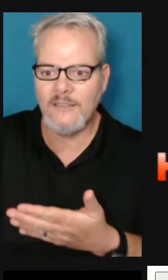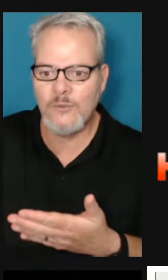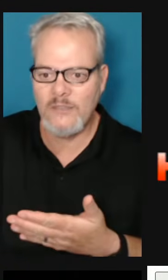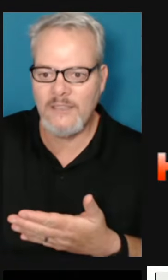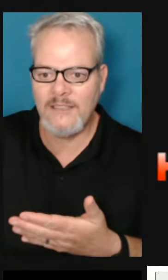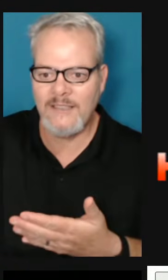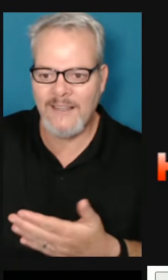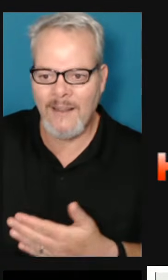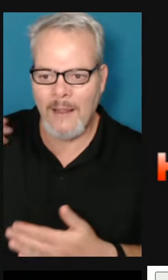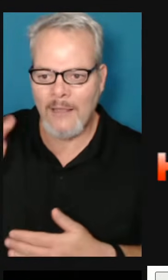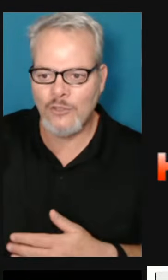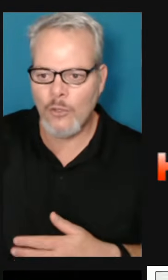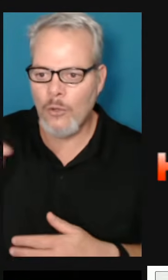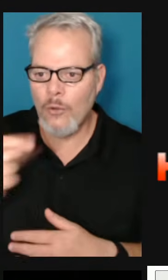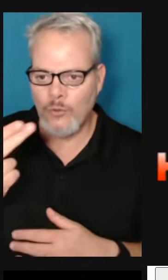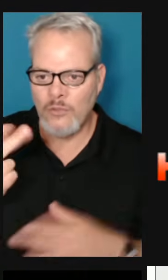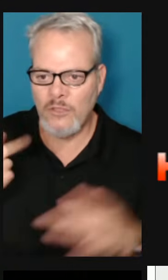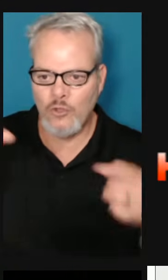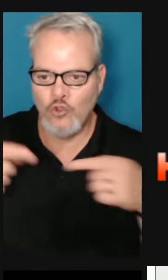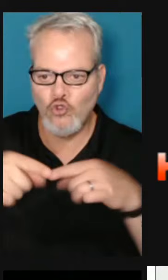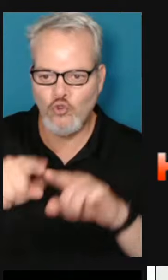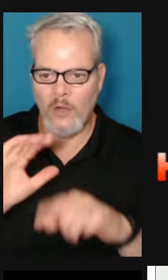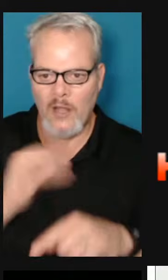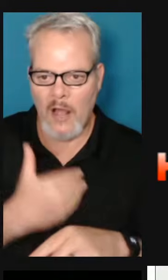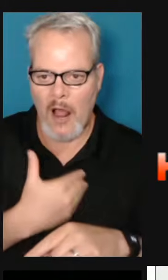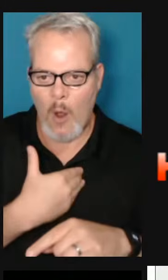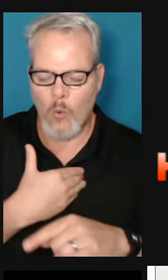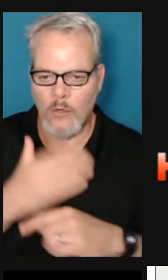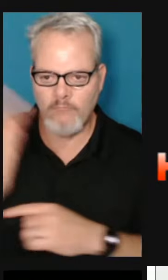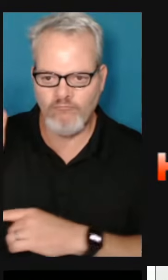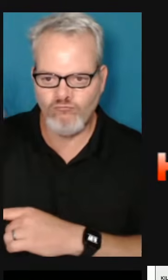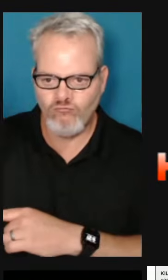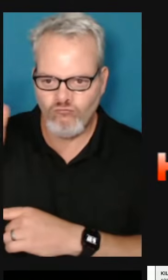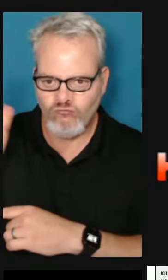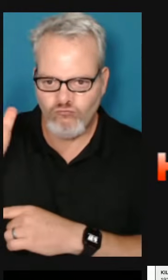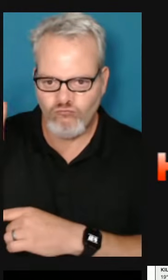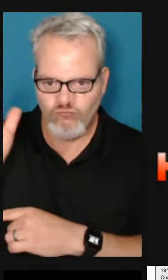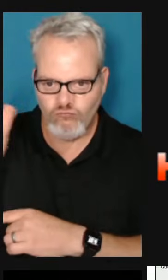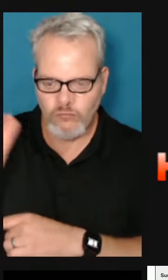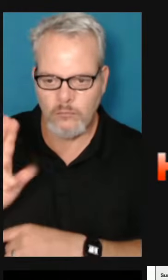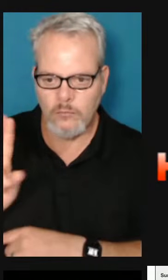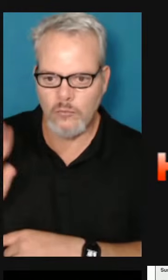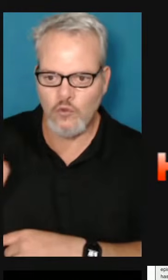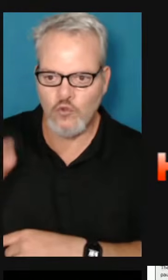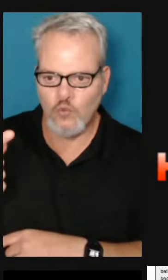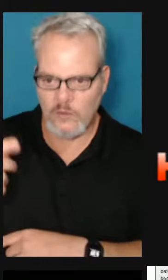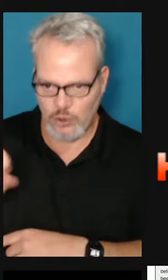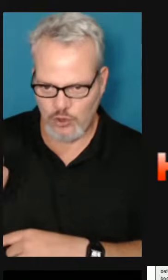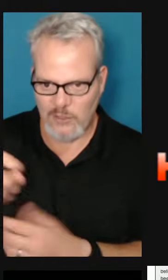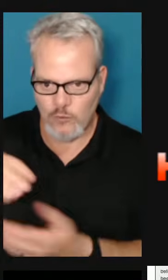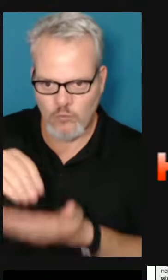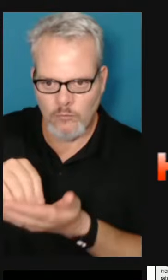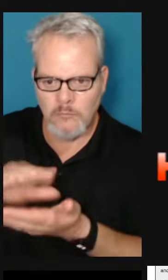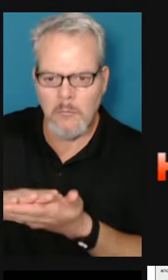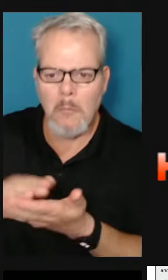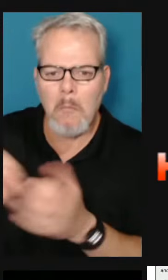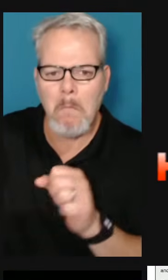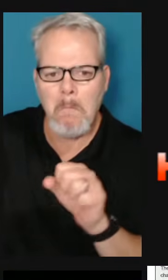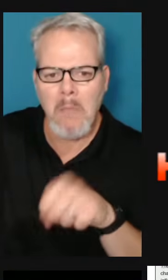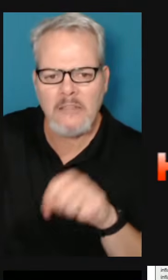Thursday during our broadcast, where the USGS was just noting the possibilities of what could